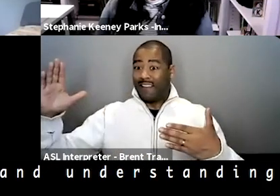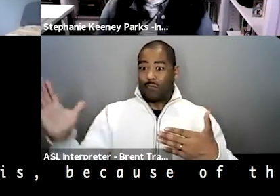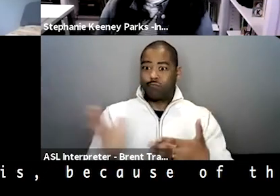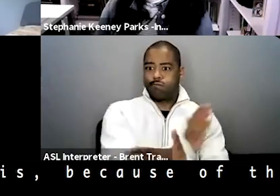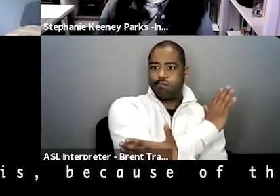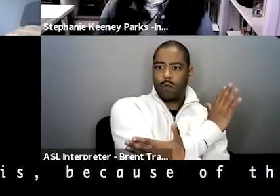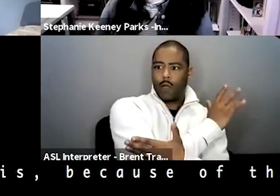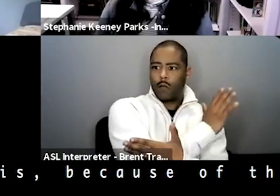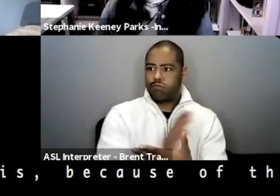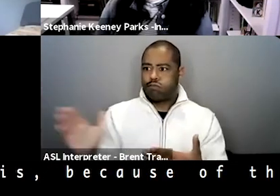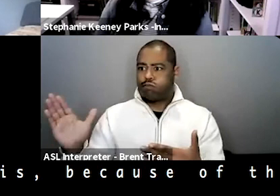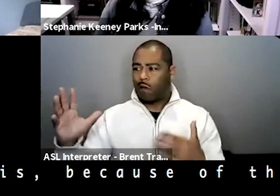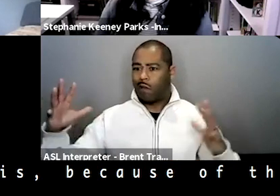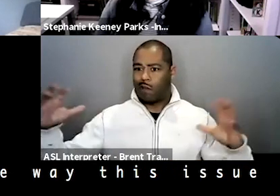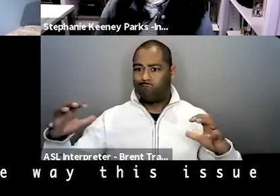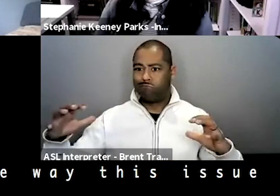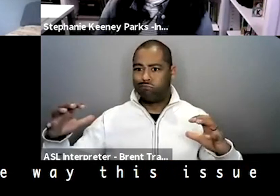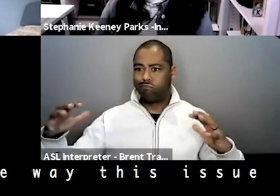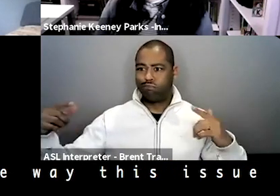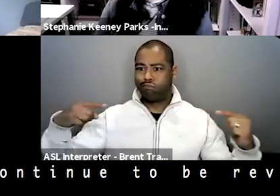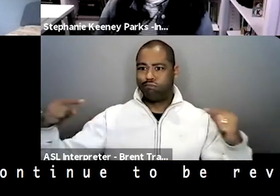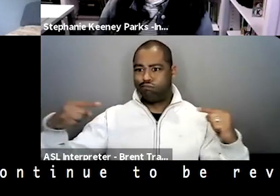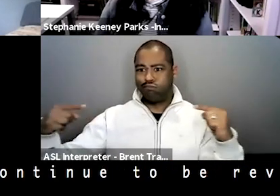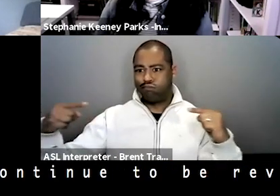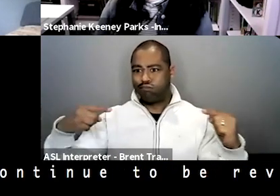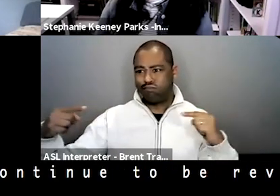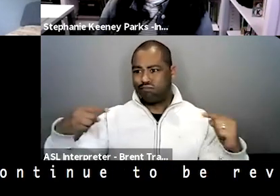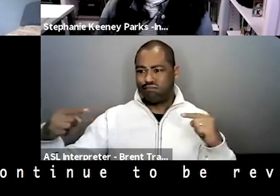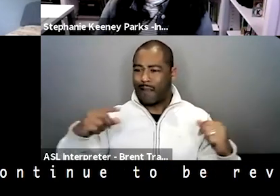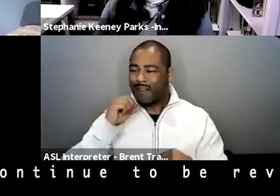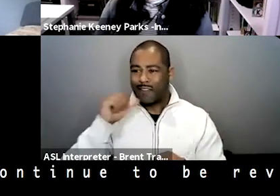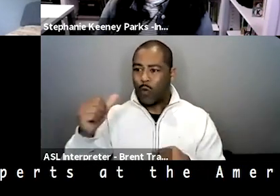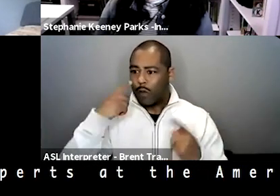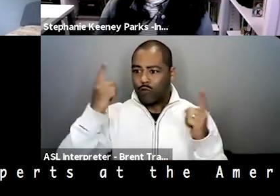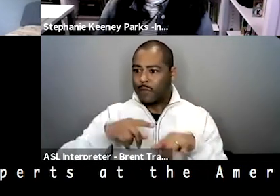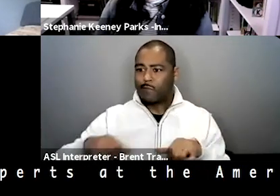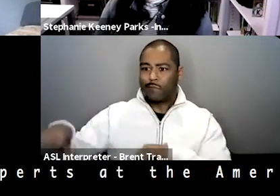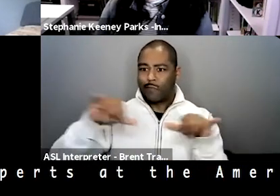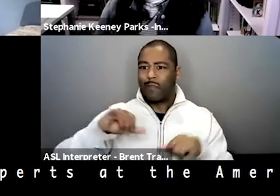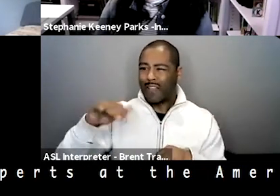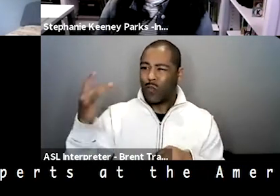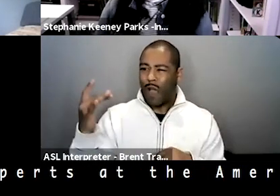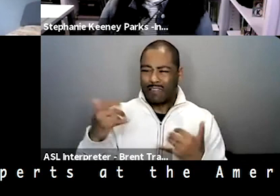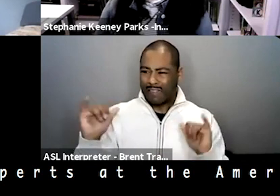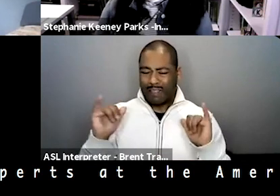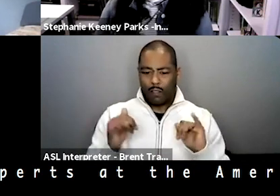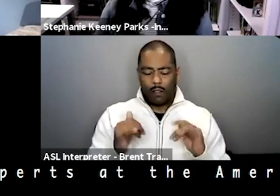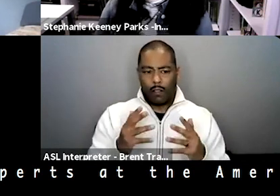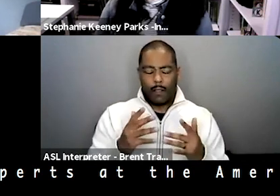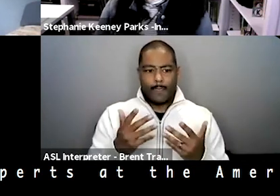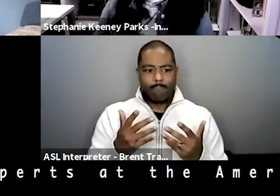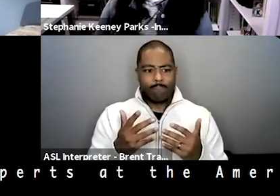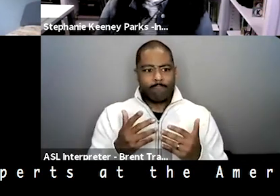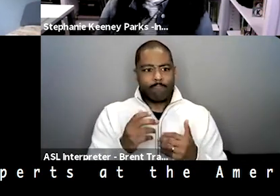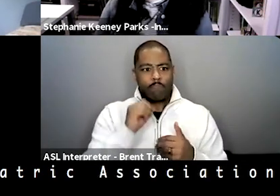and understandings. And my guess is that because of that tension, in some way, this issue is going to continue to be revisited